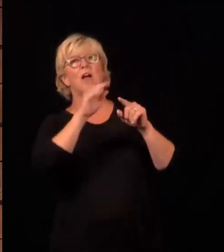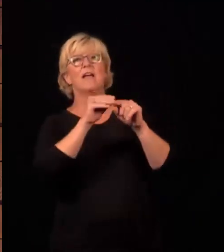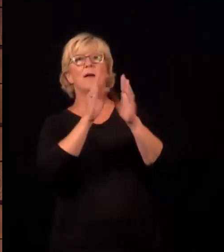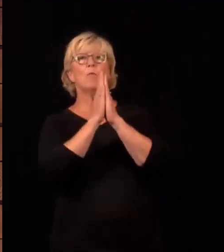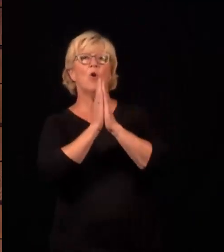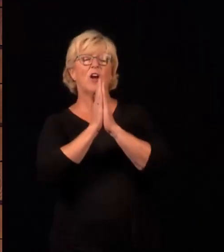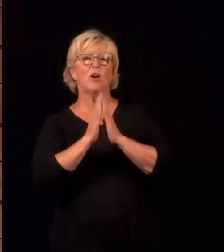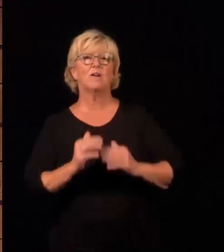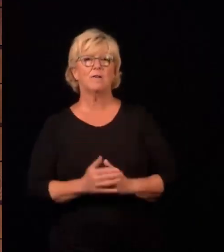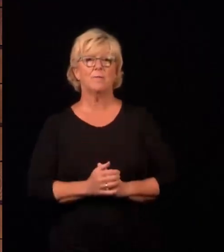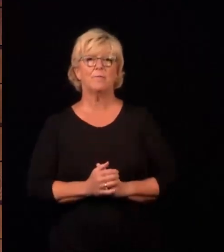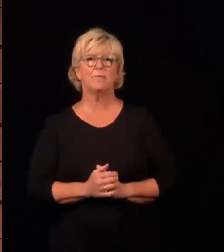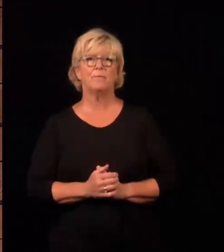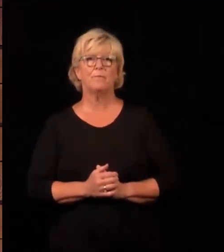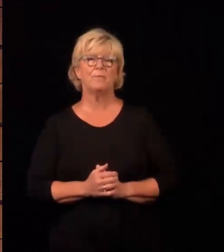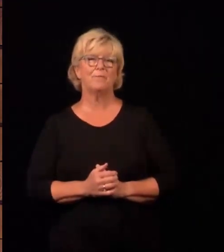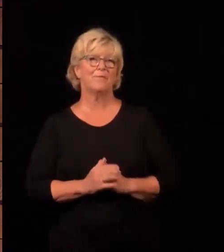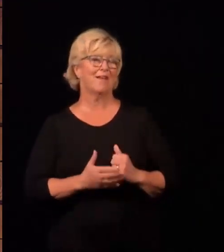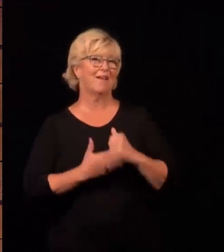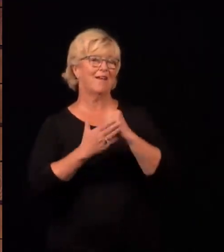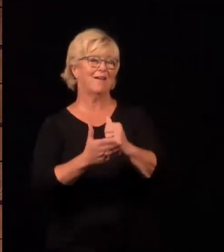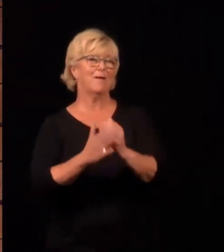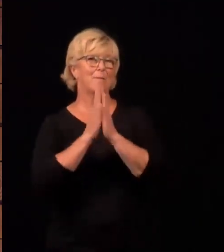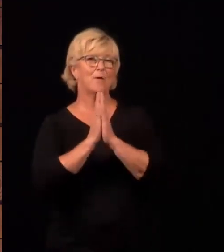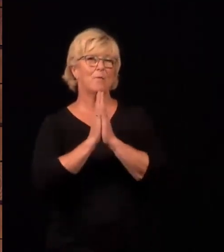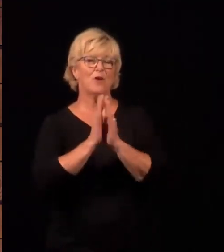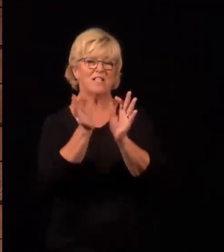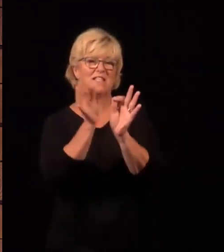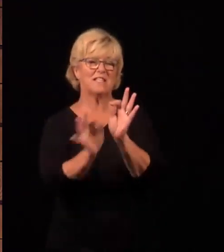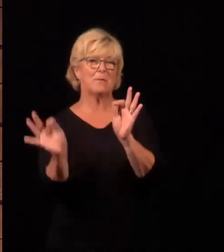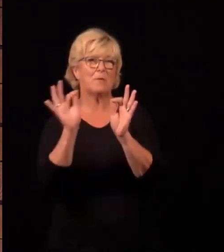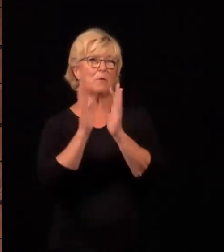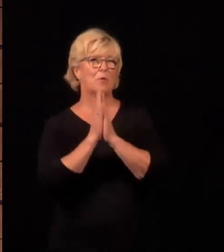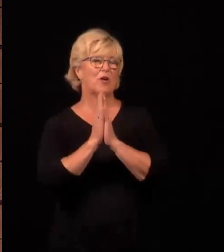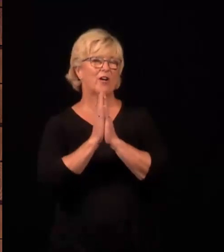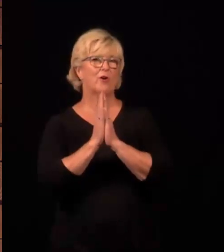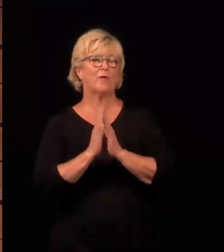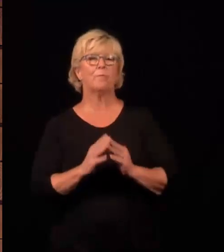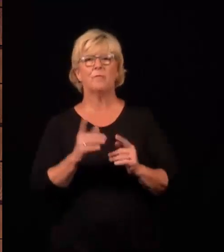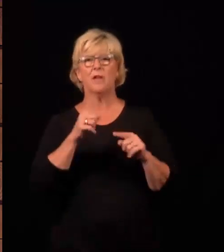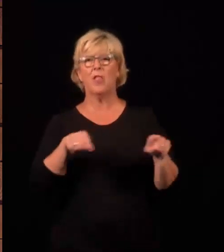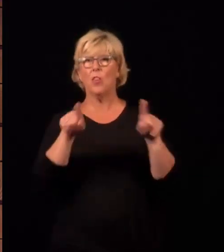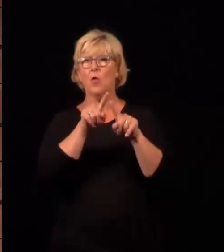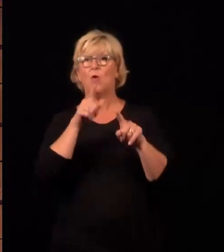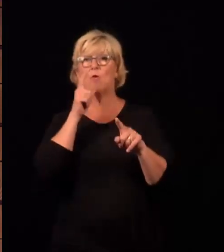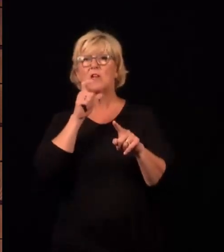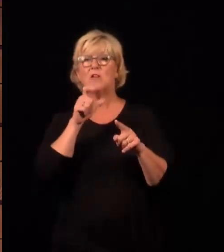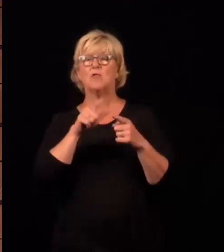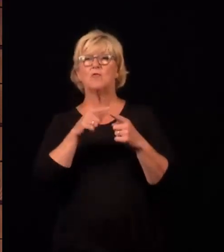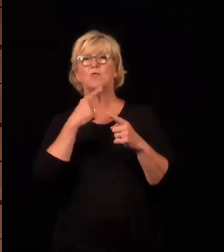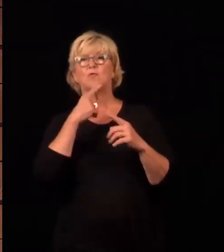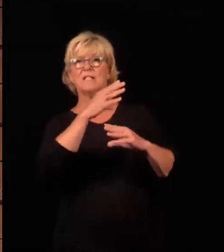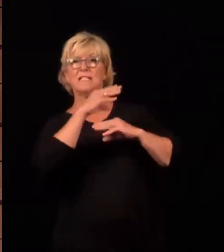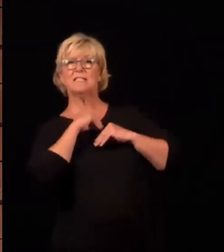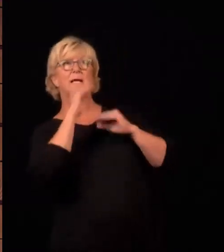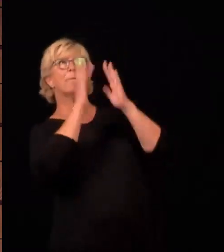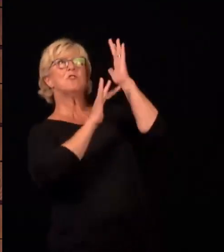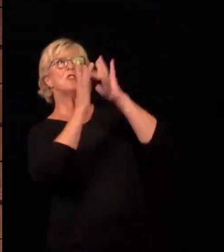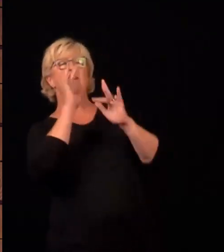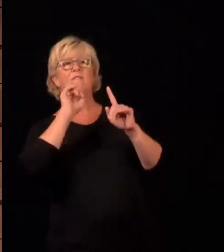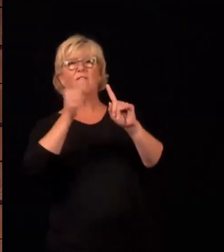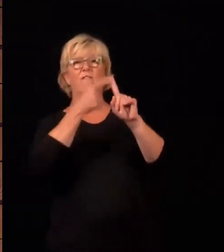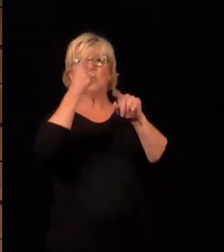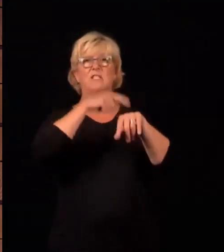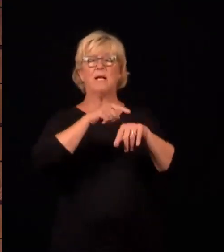prayer. And I'm going to help you pray a simple prayer for those of you who need to say yes to Jesus for the first